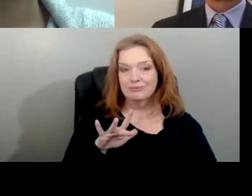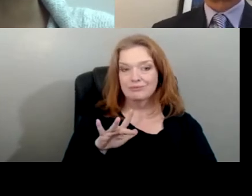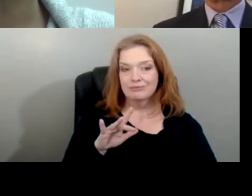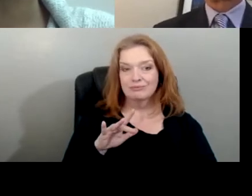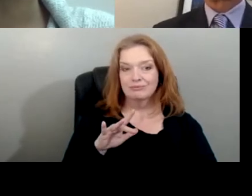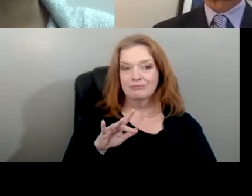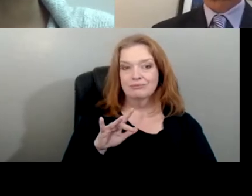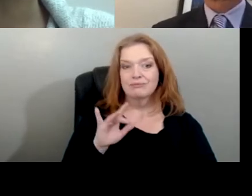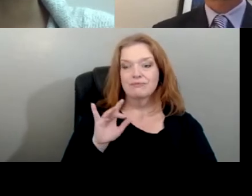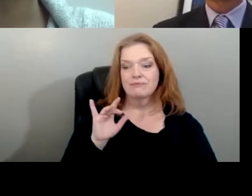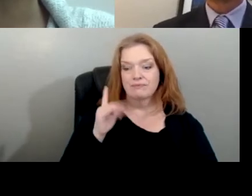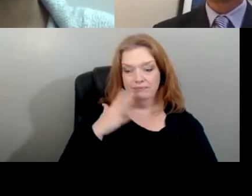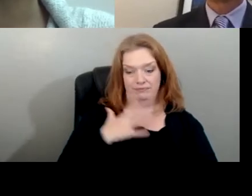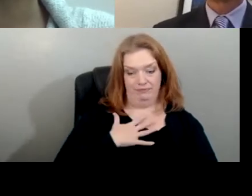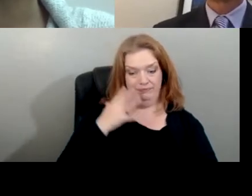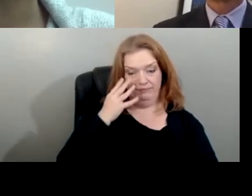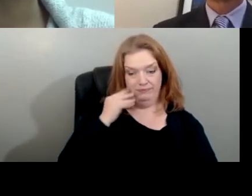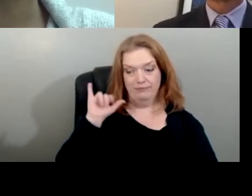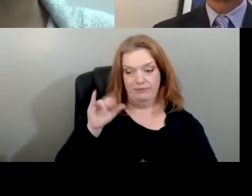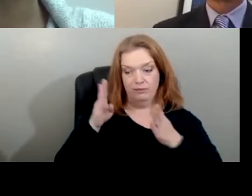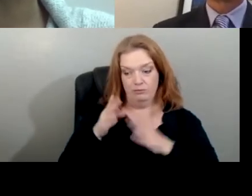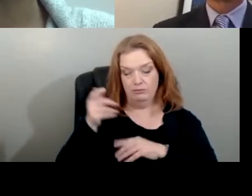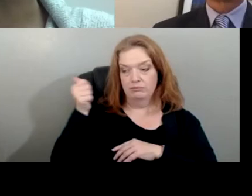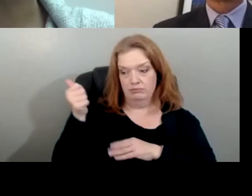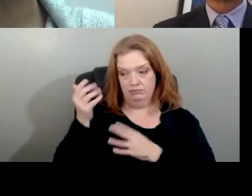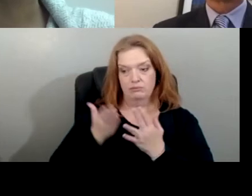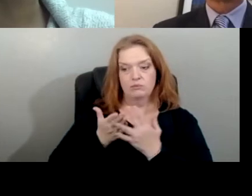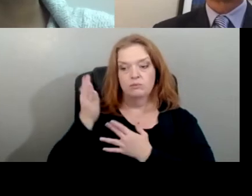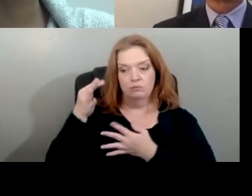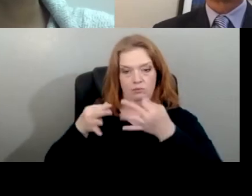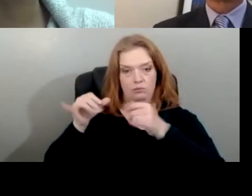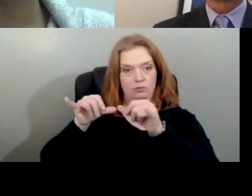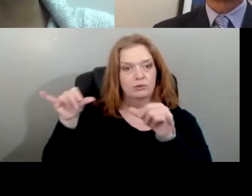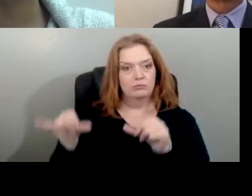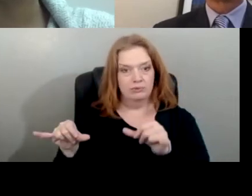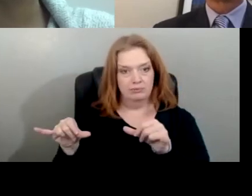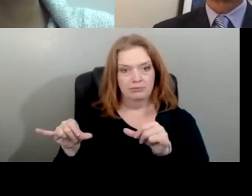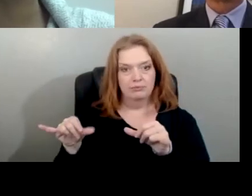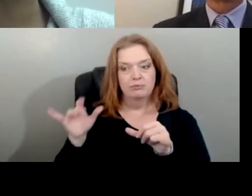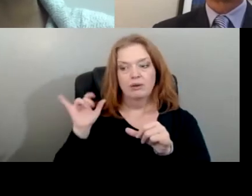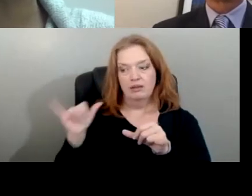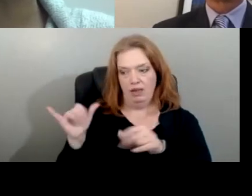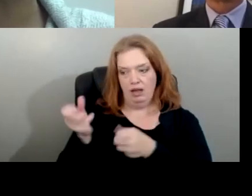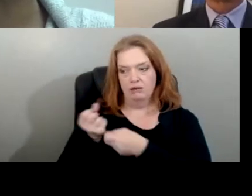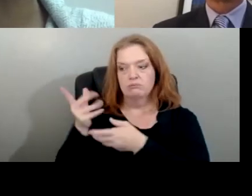put through the criminal justice system as a way for them to seek help because they needed